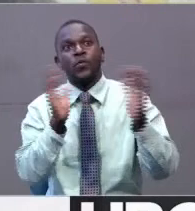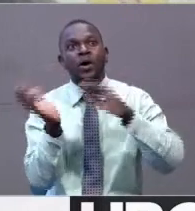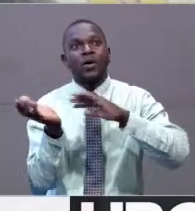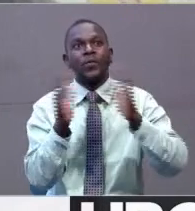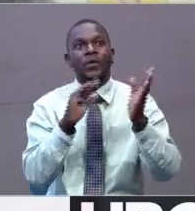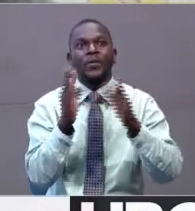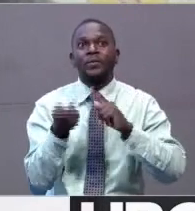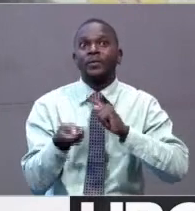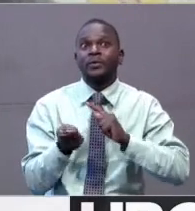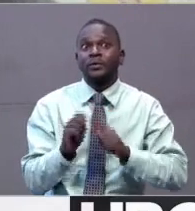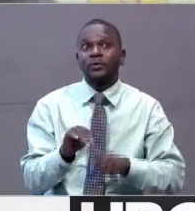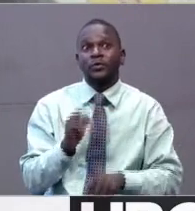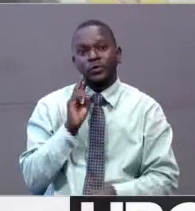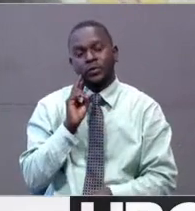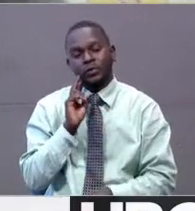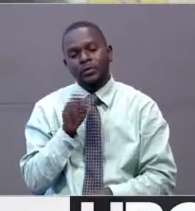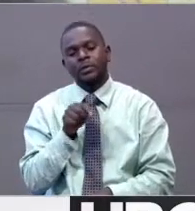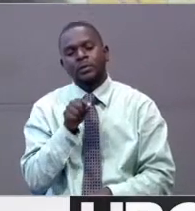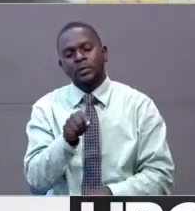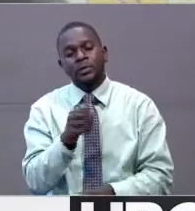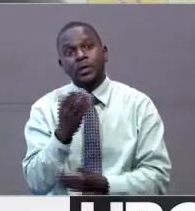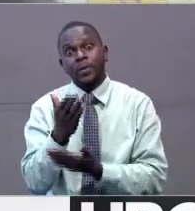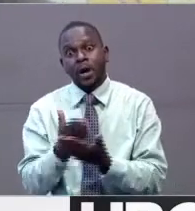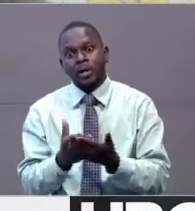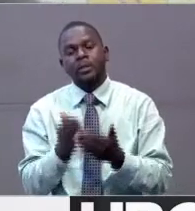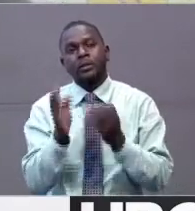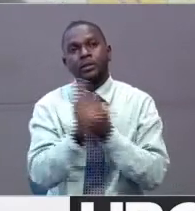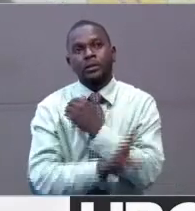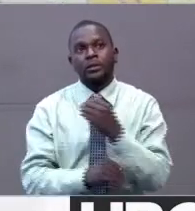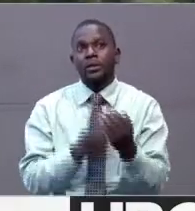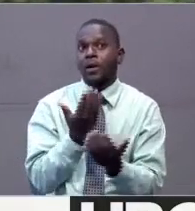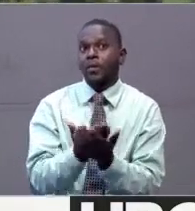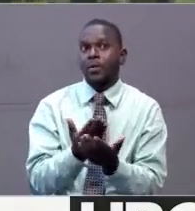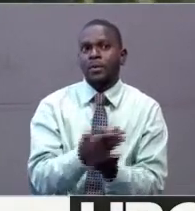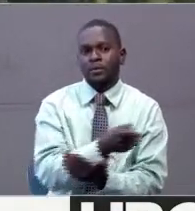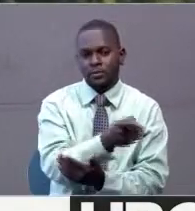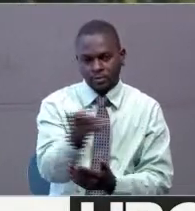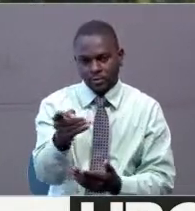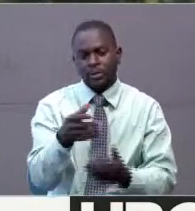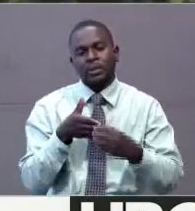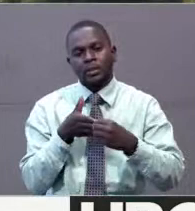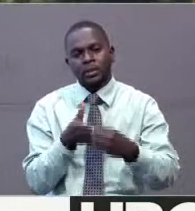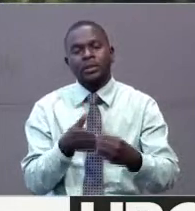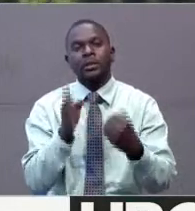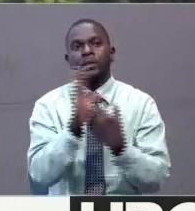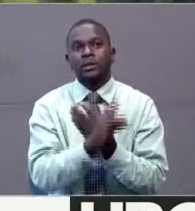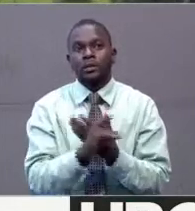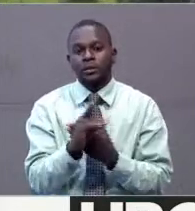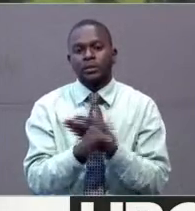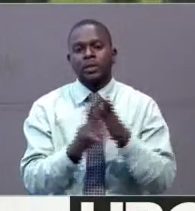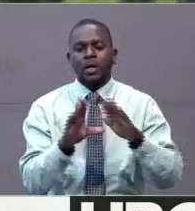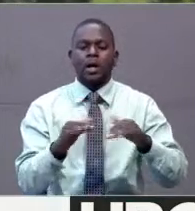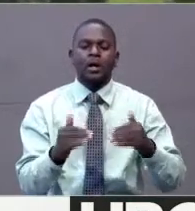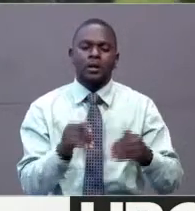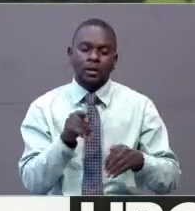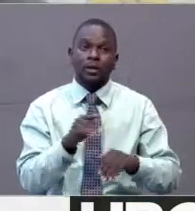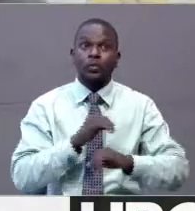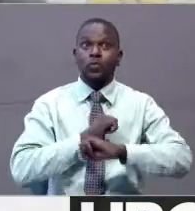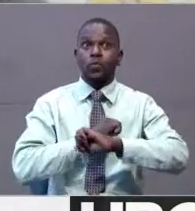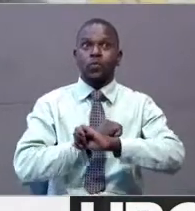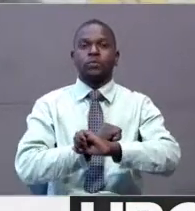can see it here in this part of the country. And I'm urging the leaders of this district, how can we